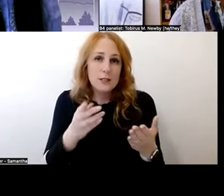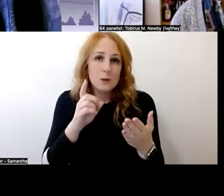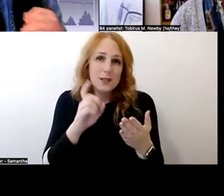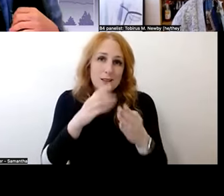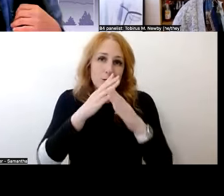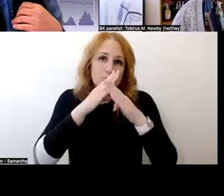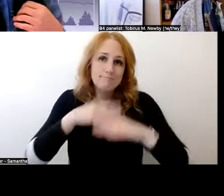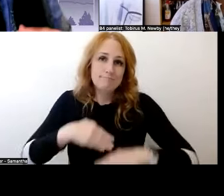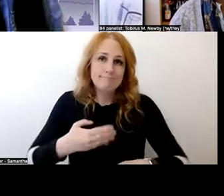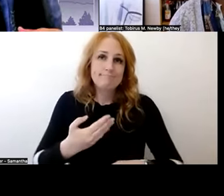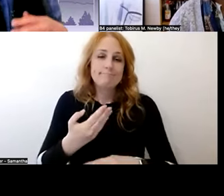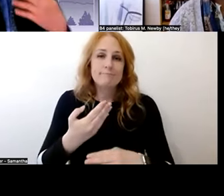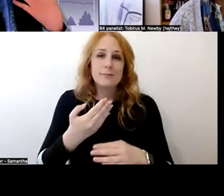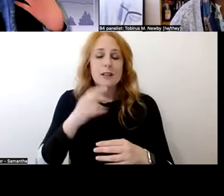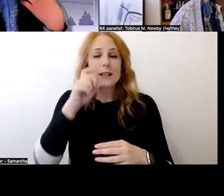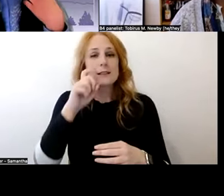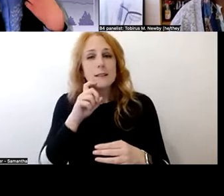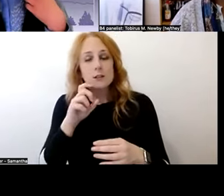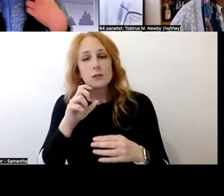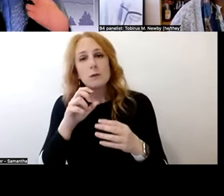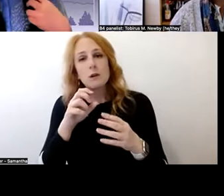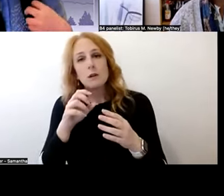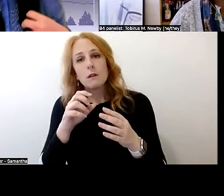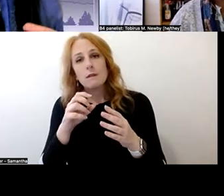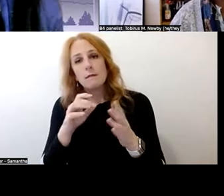a lot of, you know, shame and